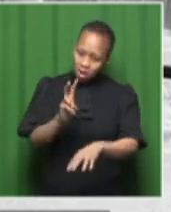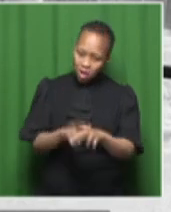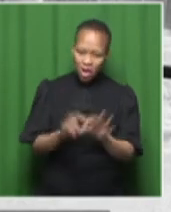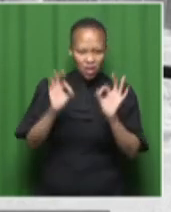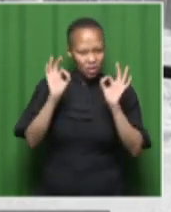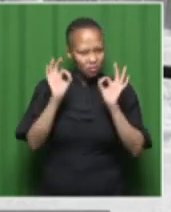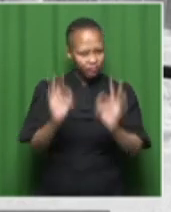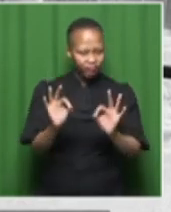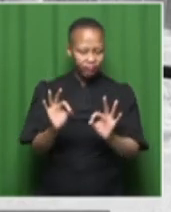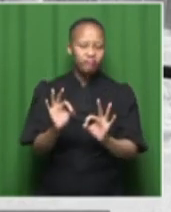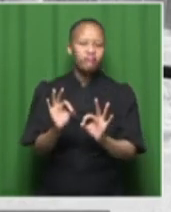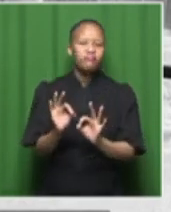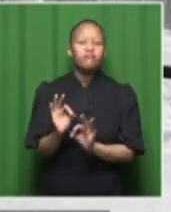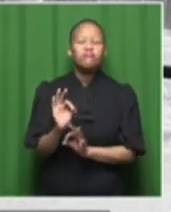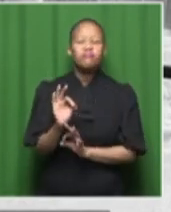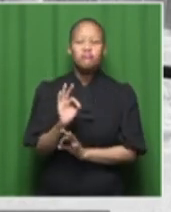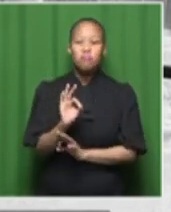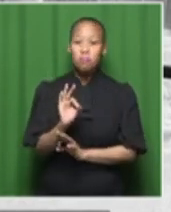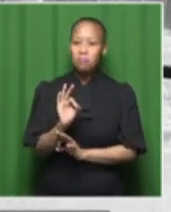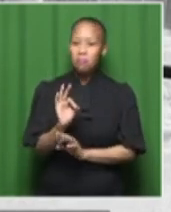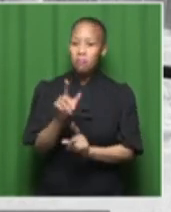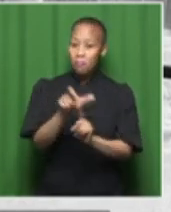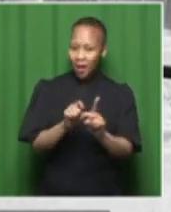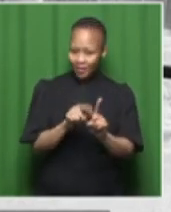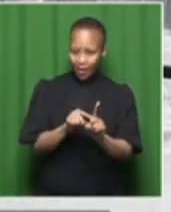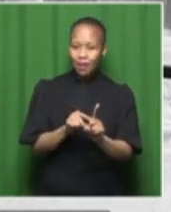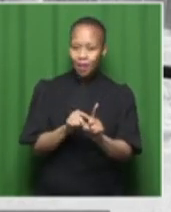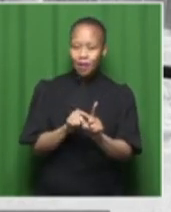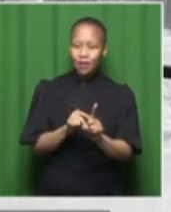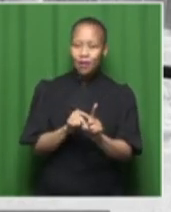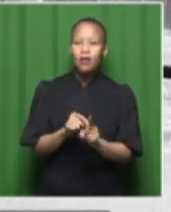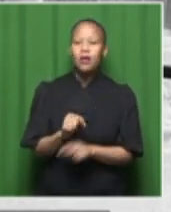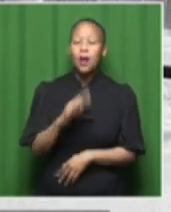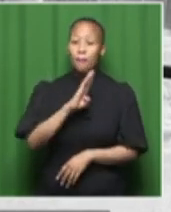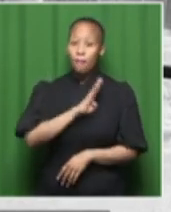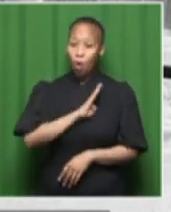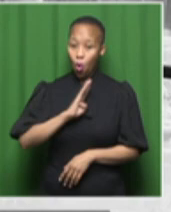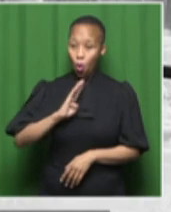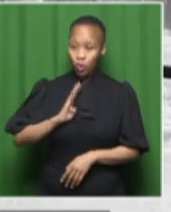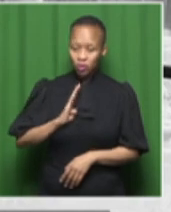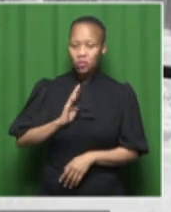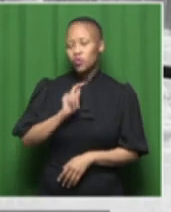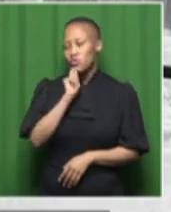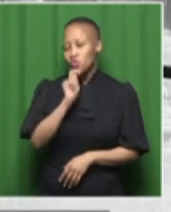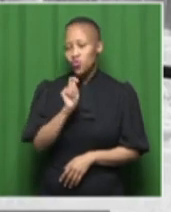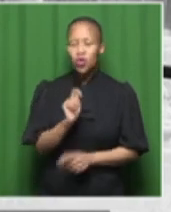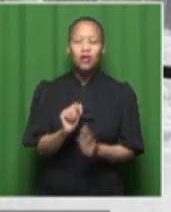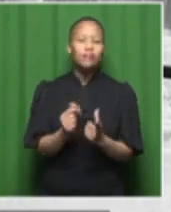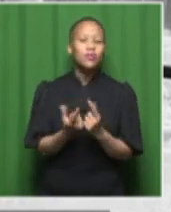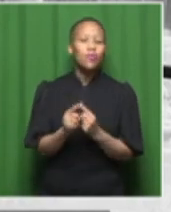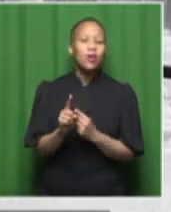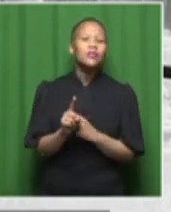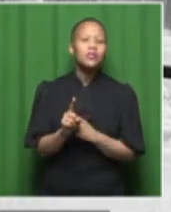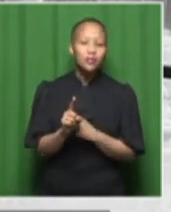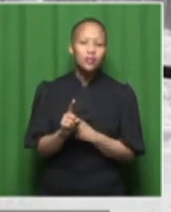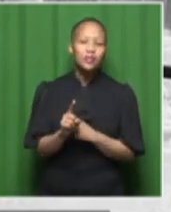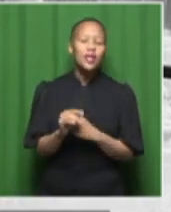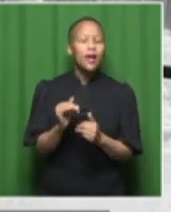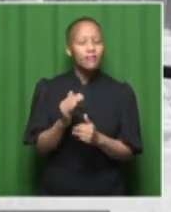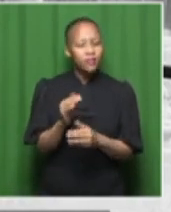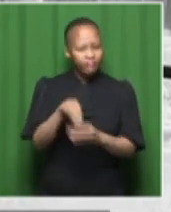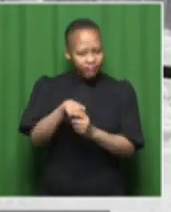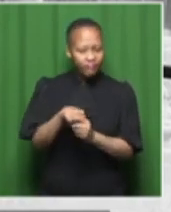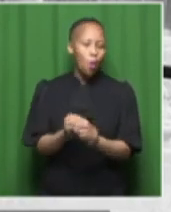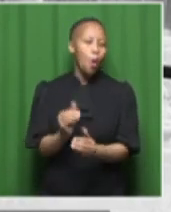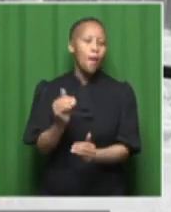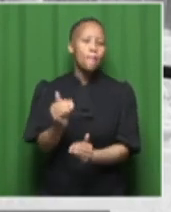candidates to put forward to him. I would guess from a board's perspective, they've been through quite a stringent process in